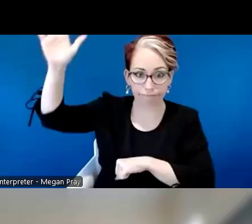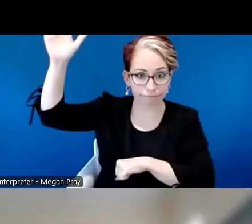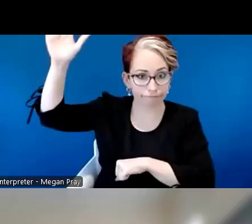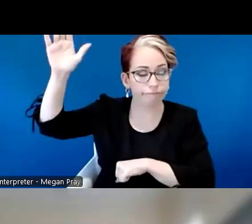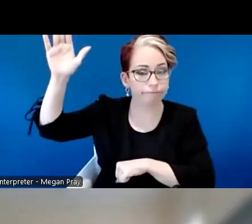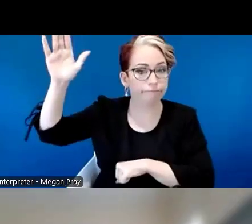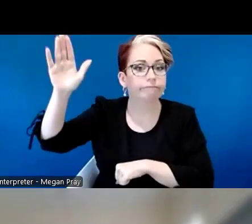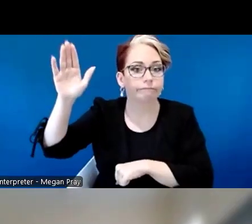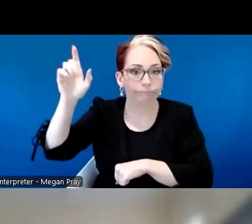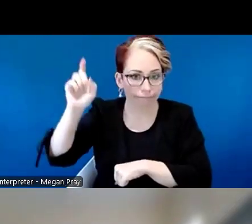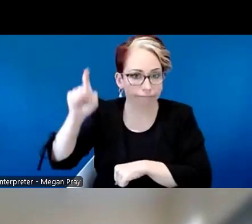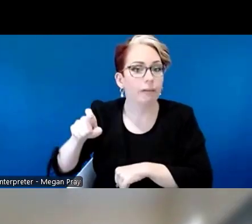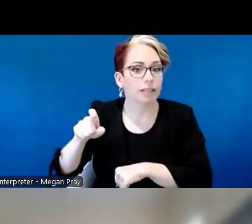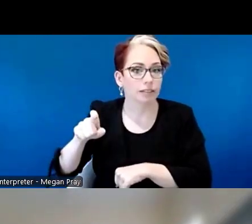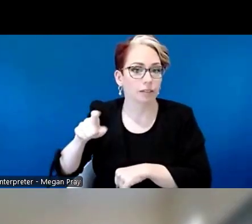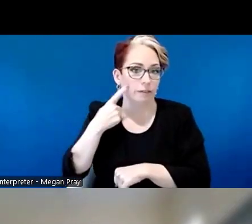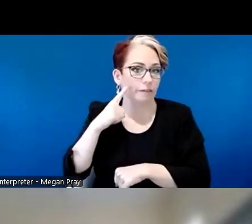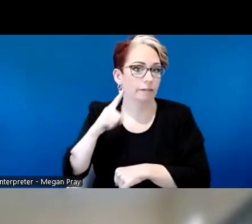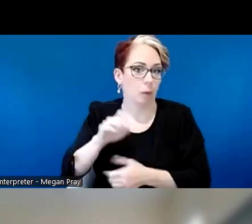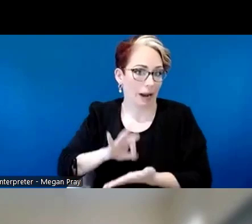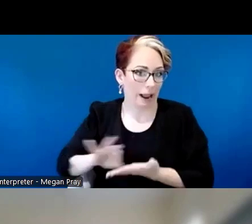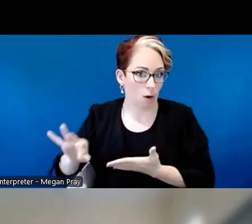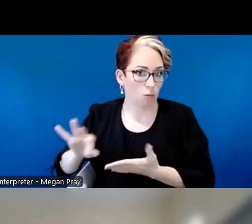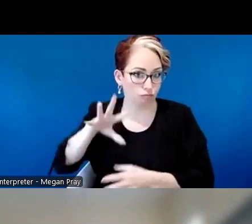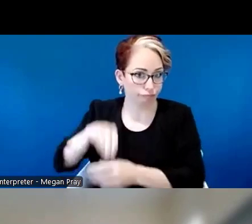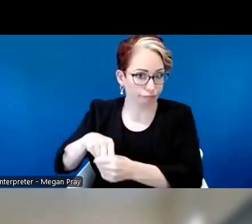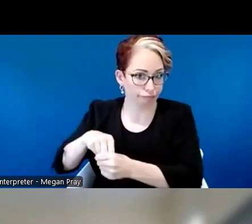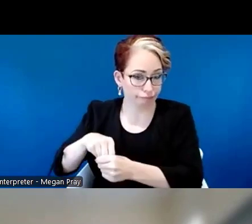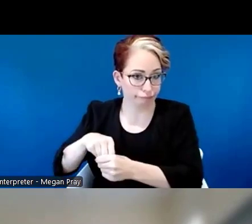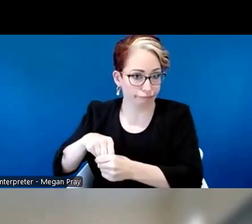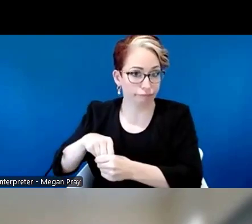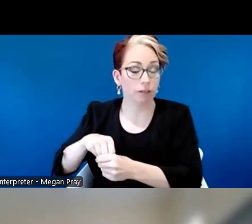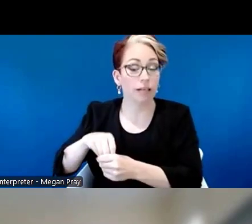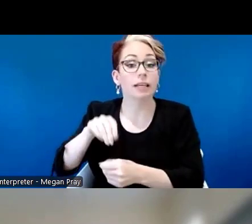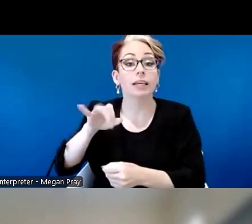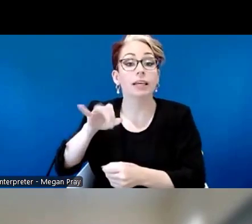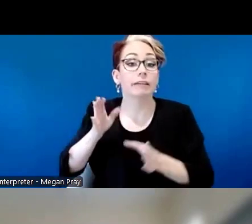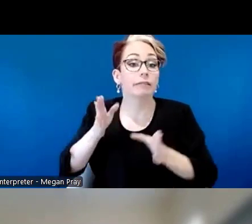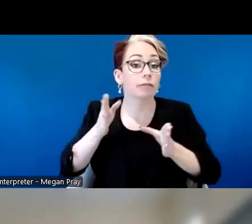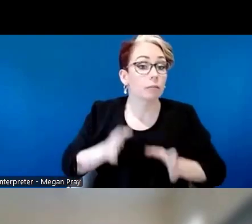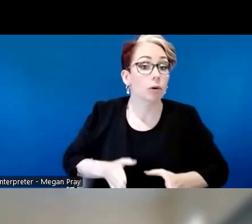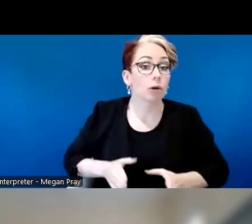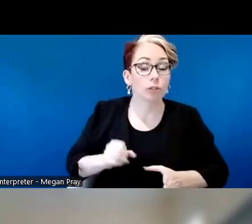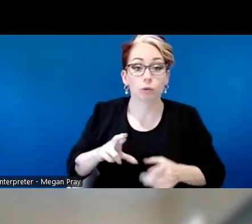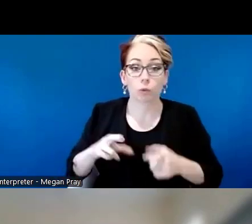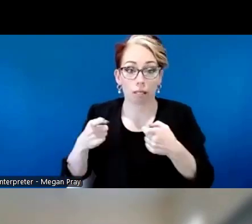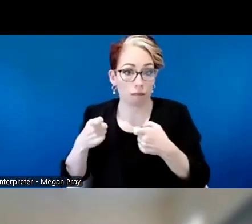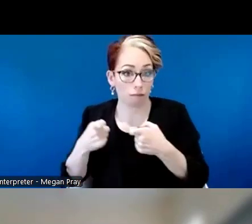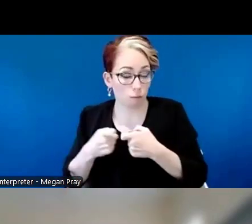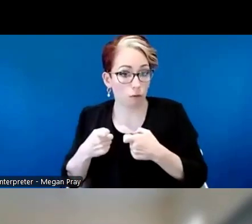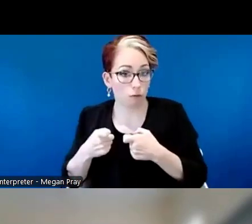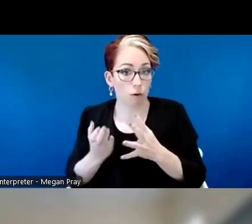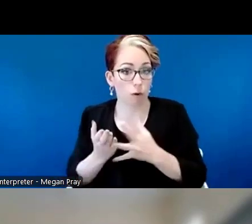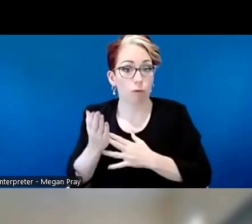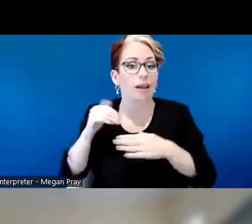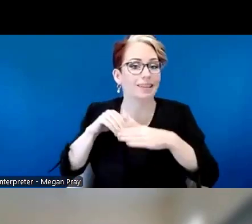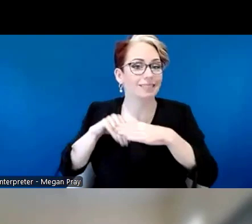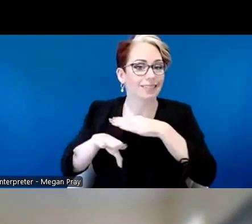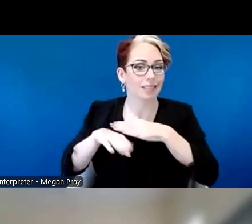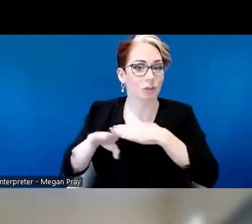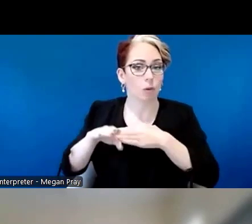And if you're returning your ballot in person or electronically through accessible vote by